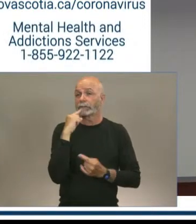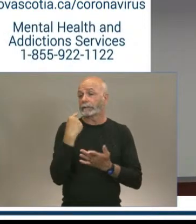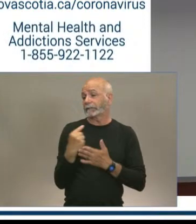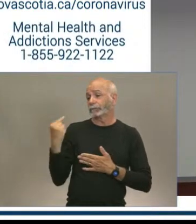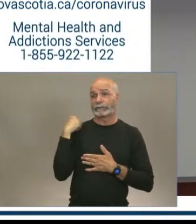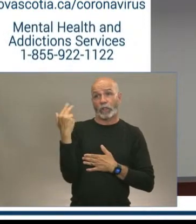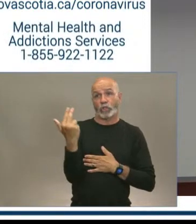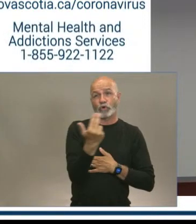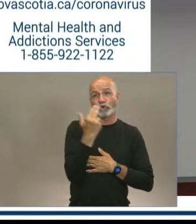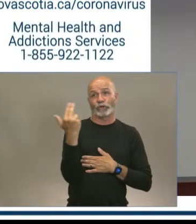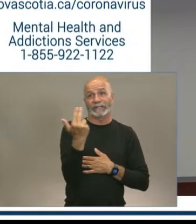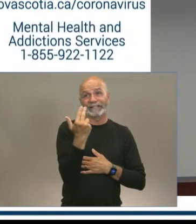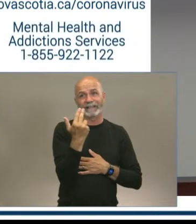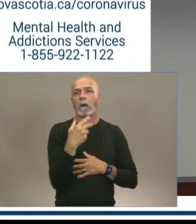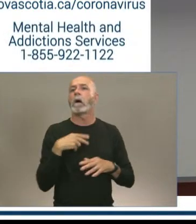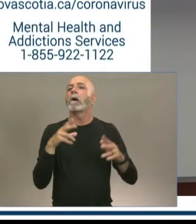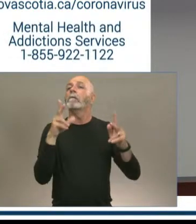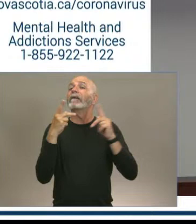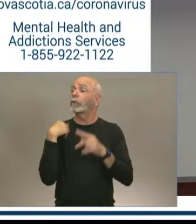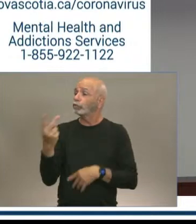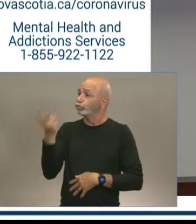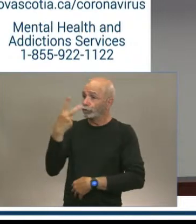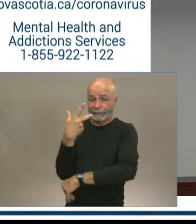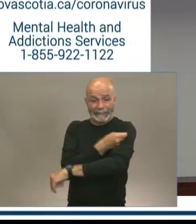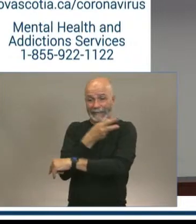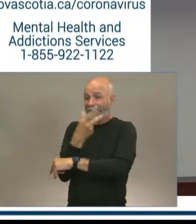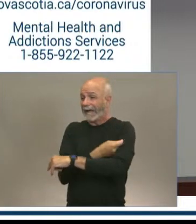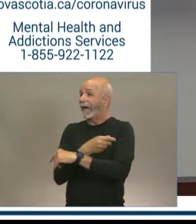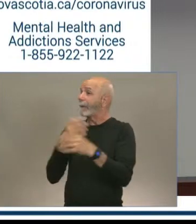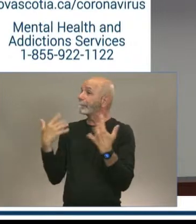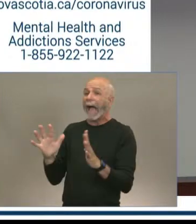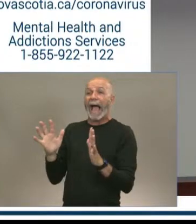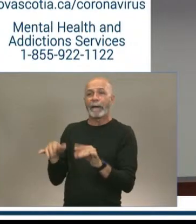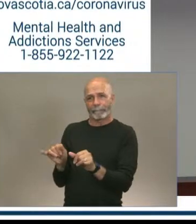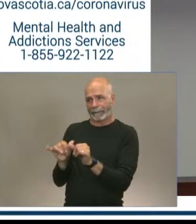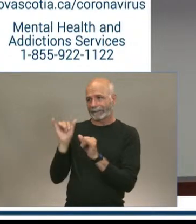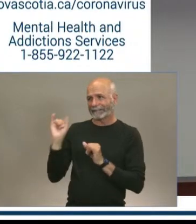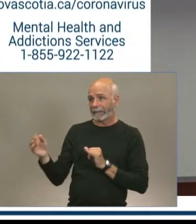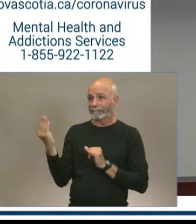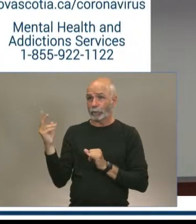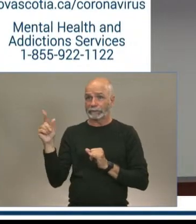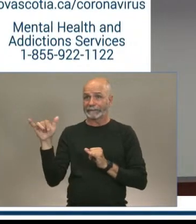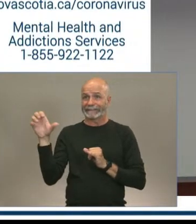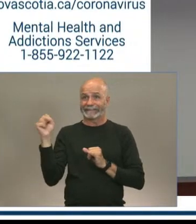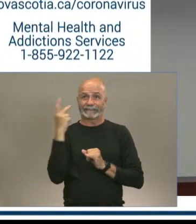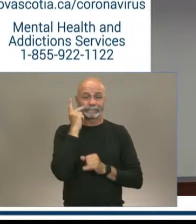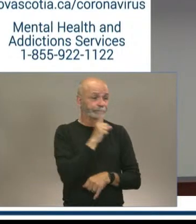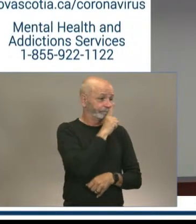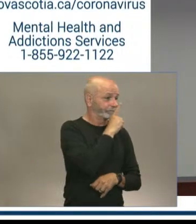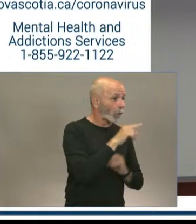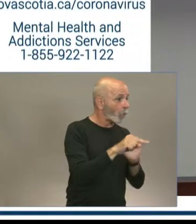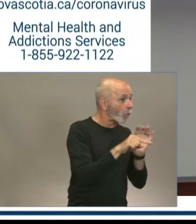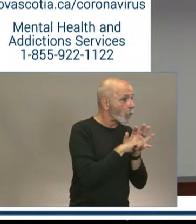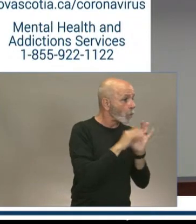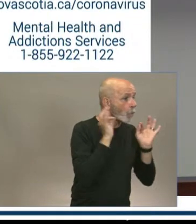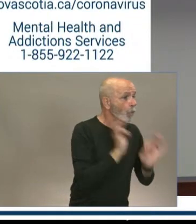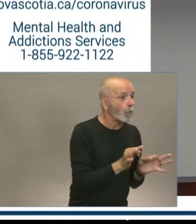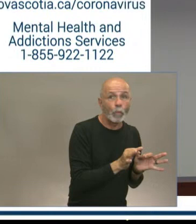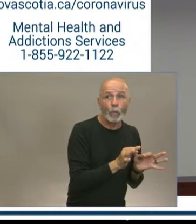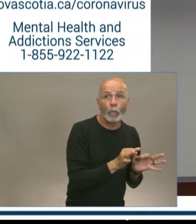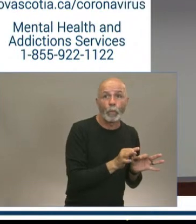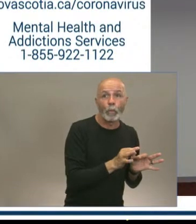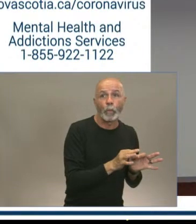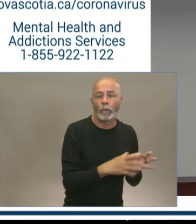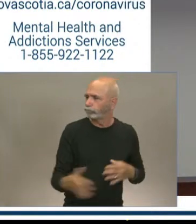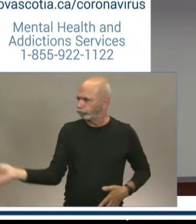we had 2 doses. You would have to isolate and get a test, and then could come out of isolation once you got a negative test, which